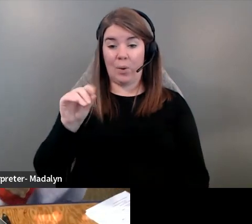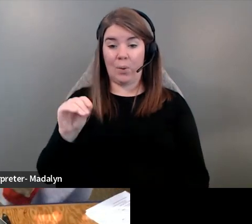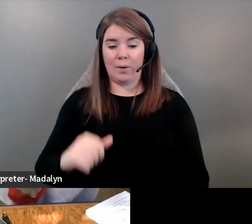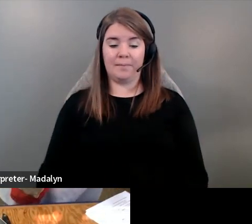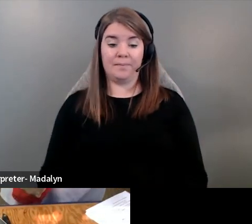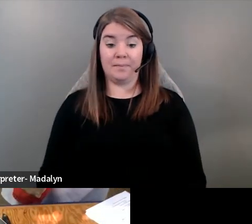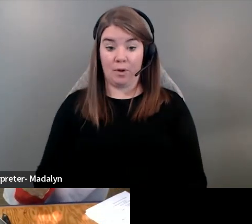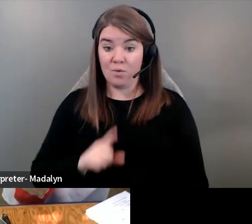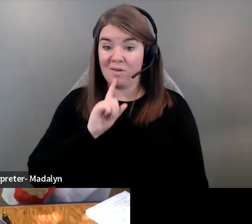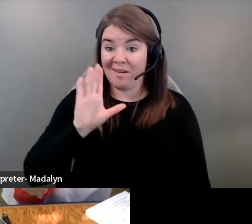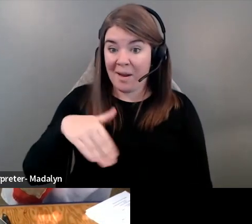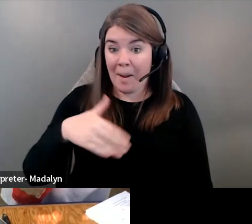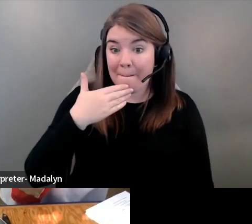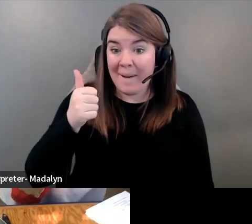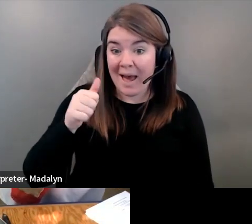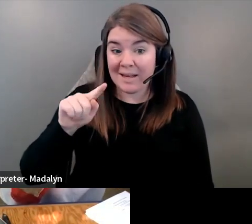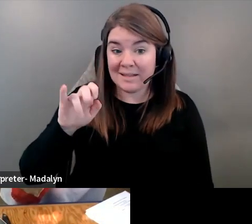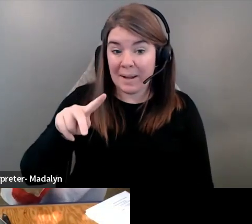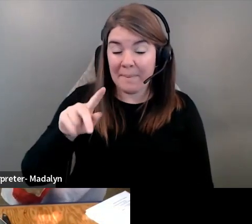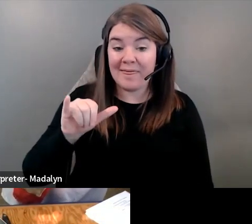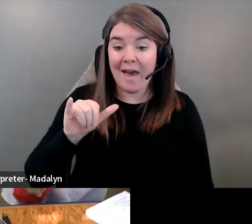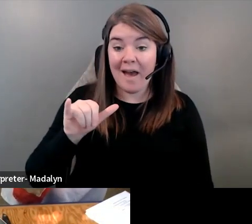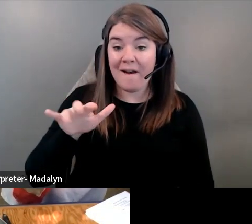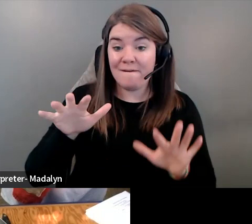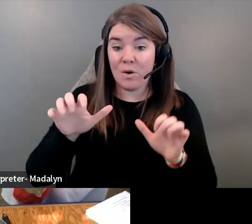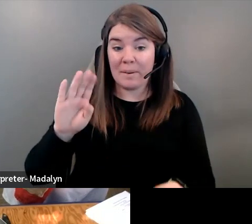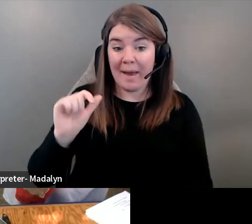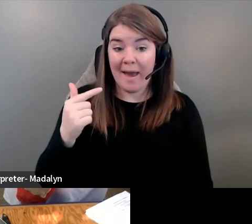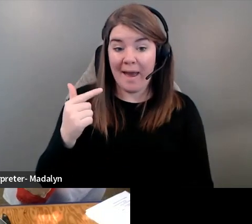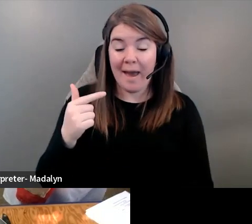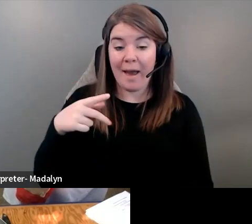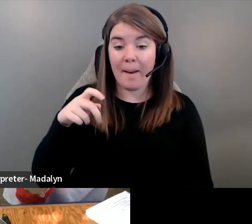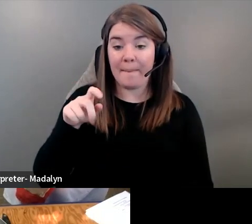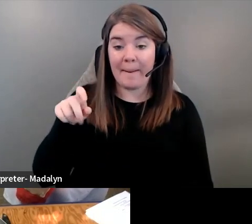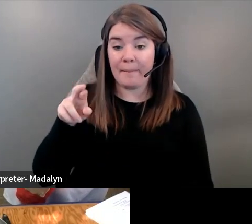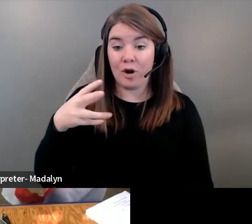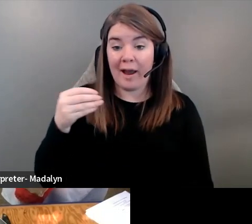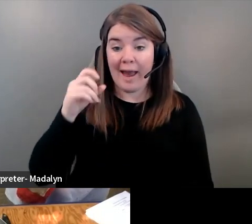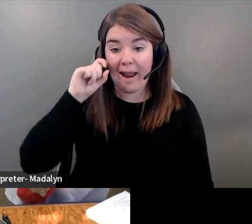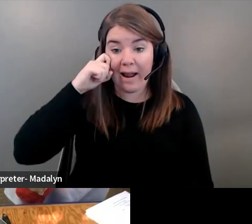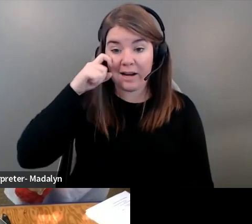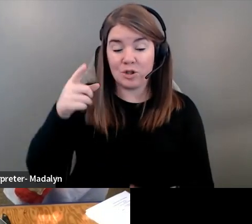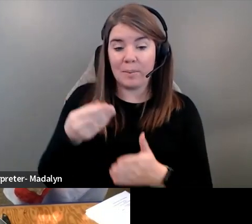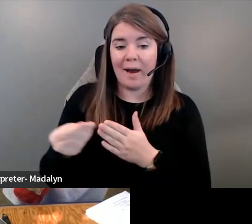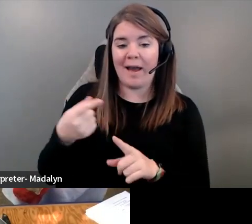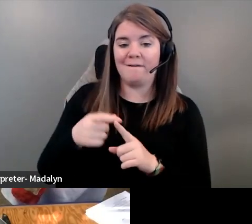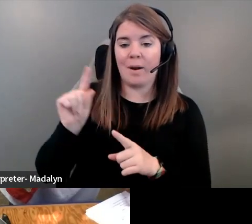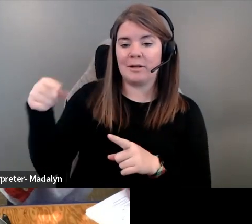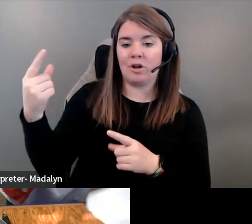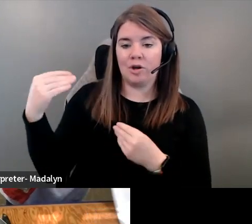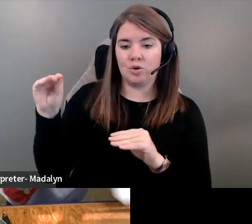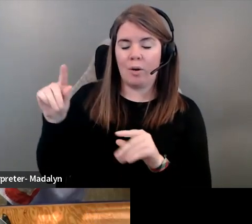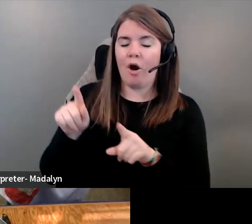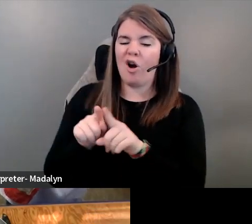workshop altogether, and that is this frozen bag of peppers and onions that you get at the dollar store. They also sell them in grocery